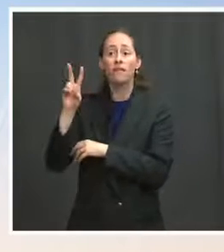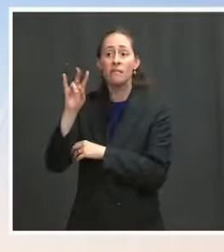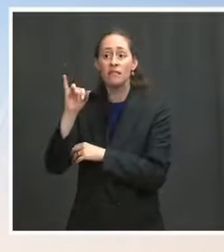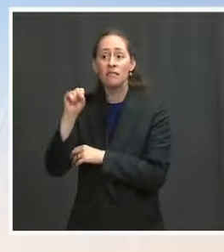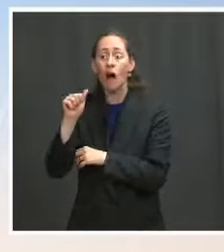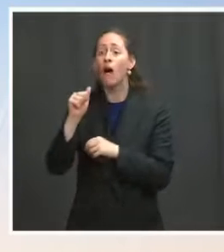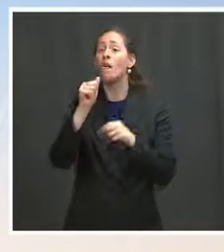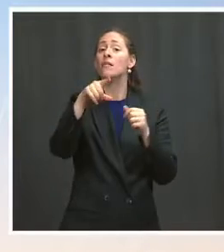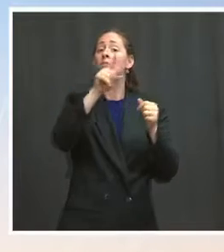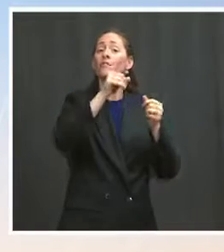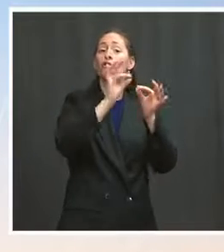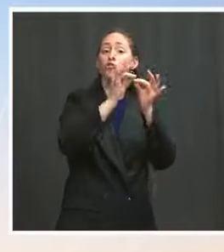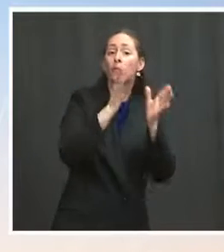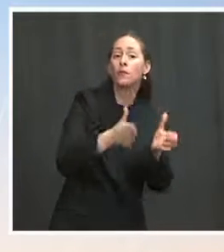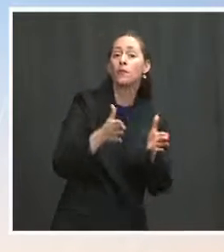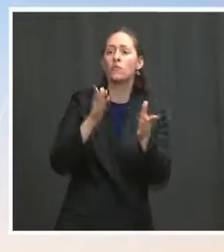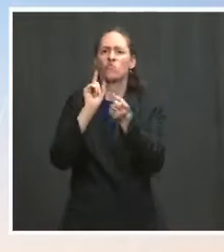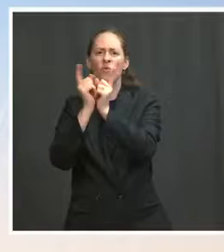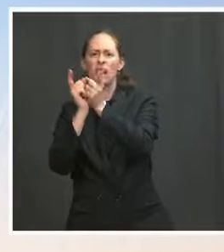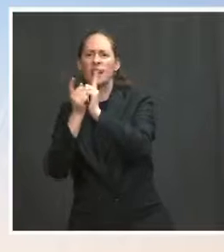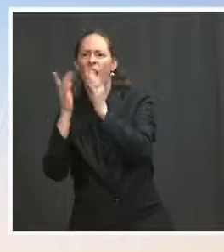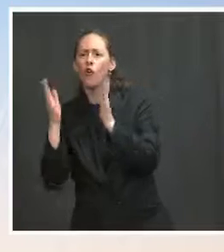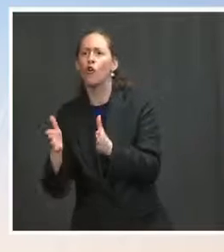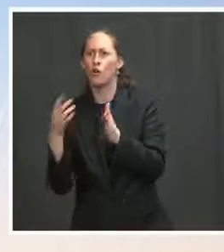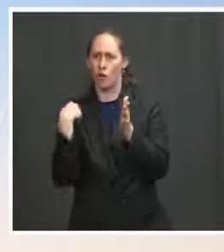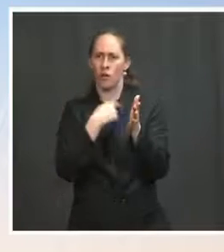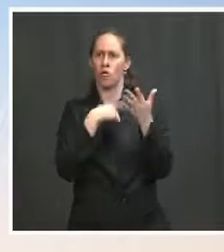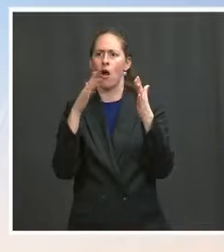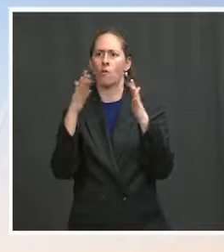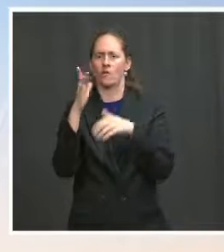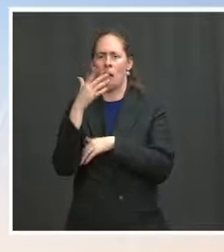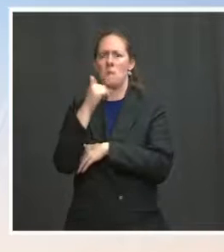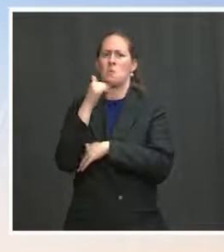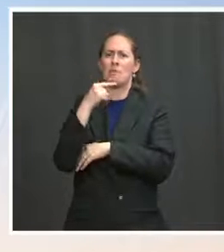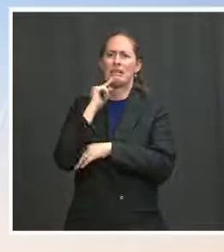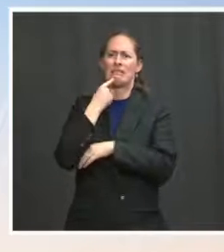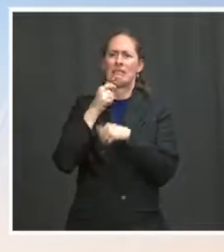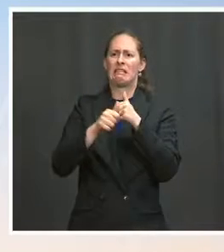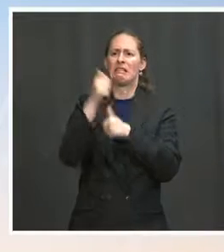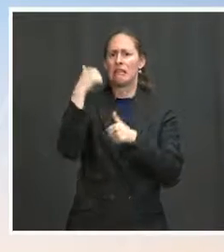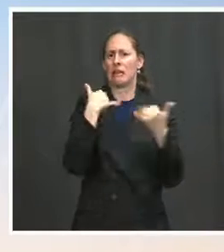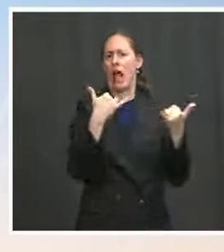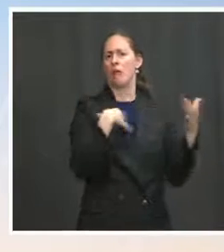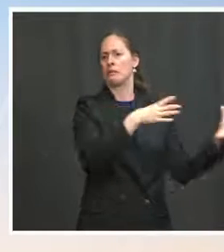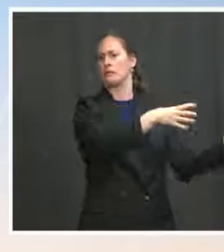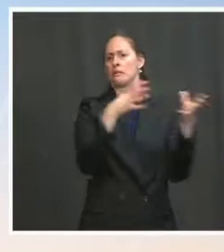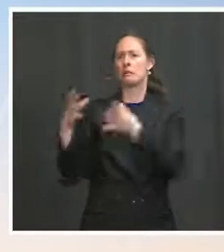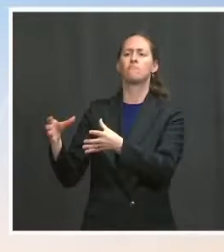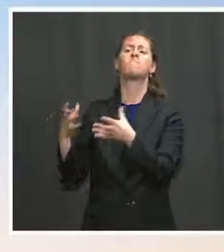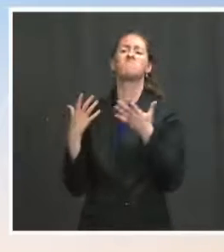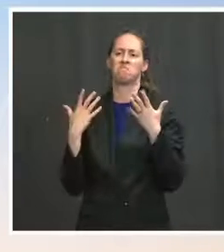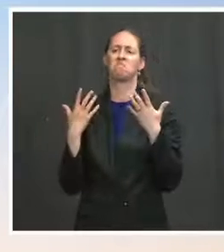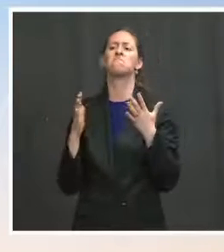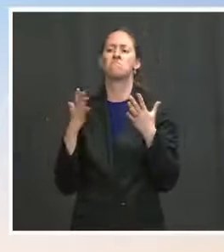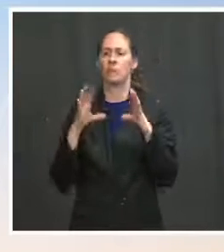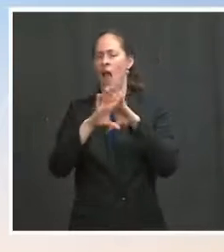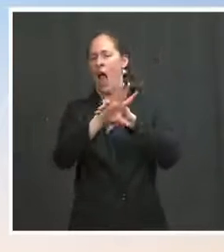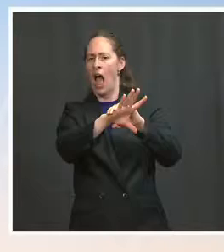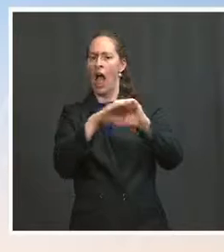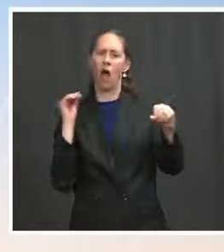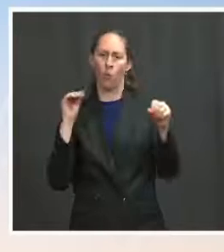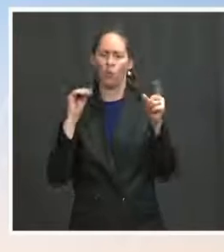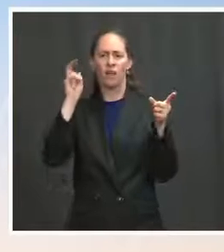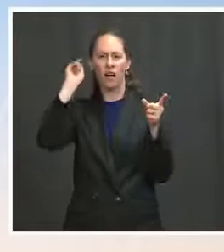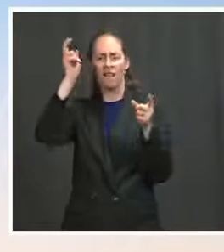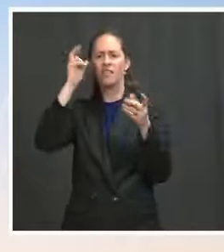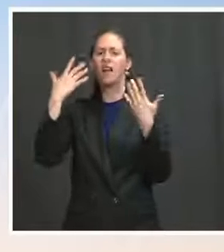as well as other at-risk categories who have assisted us. They will be relocated to a location outside of Afghanistan before we complete